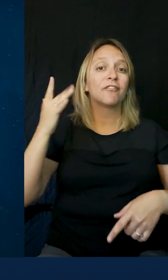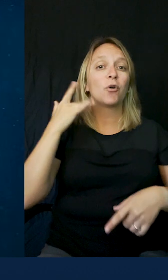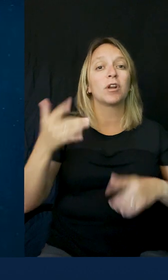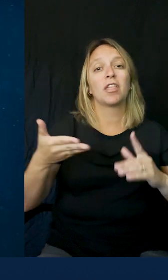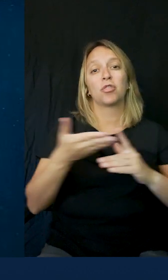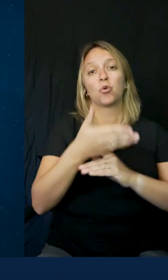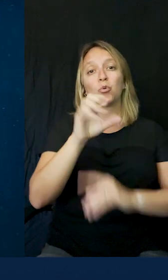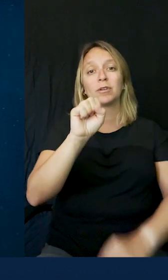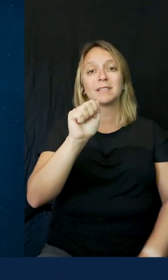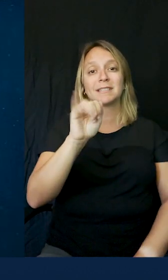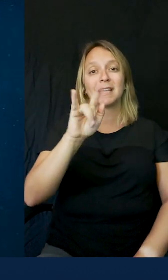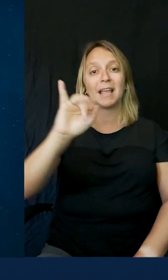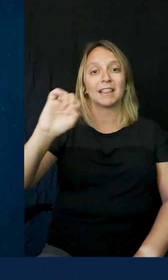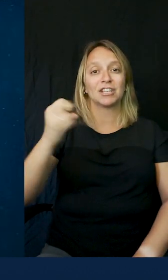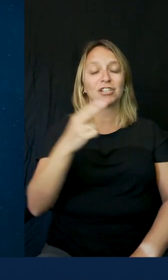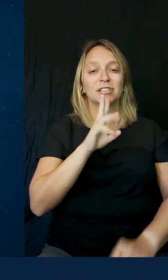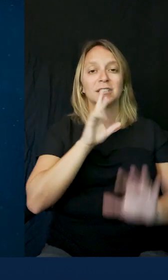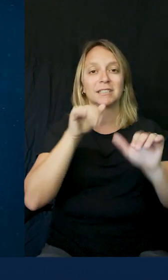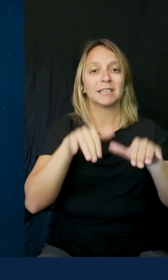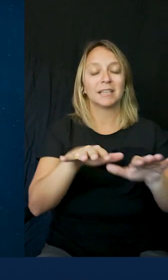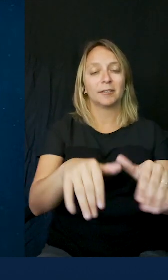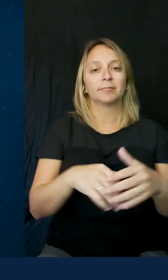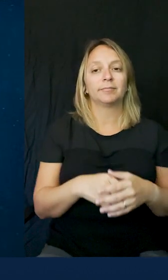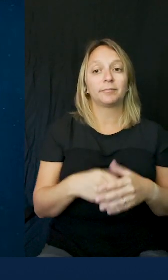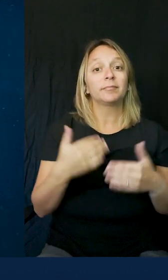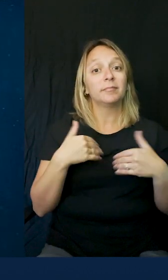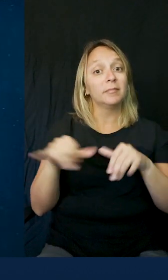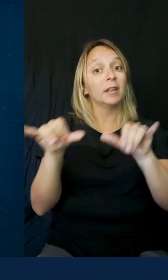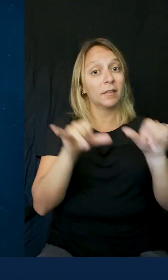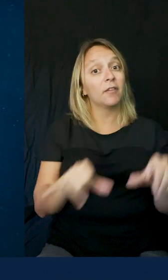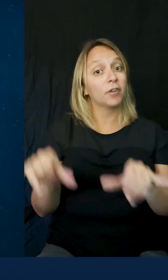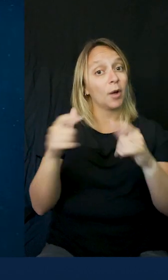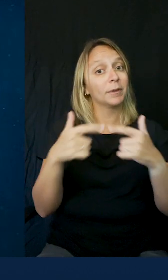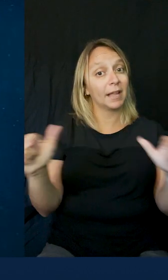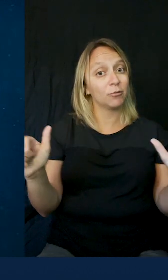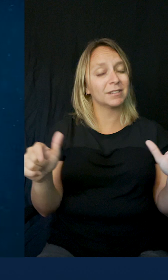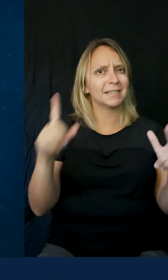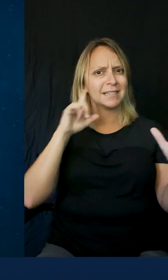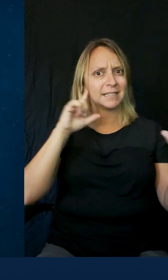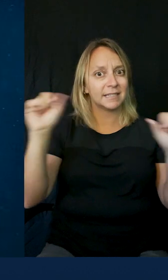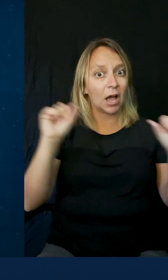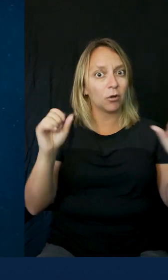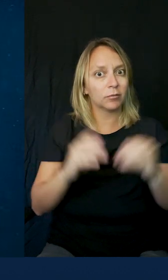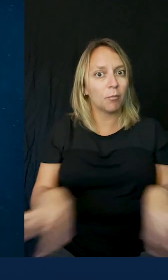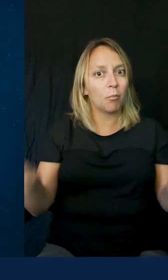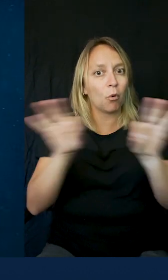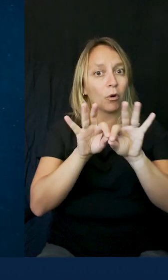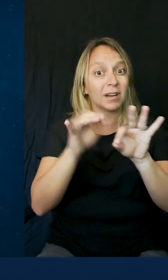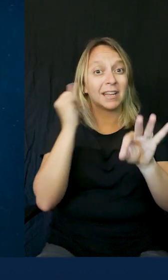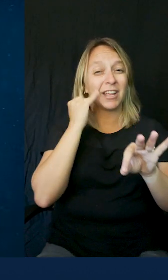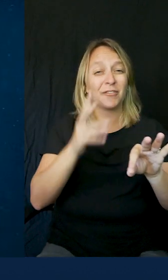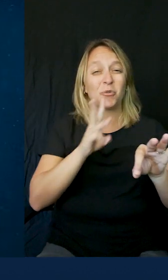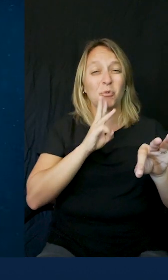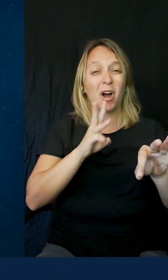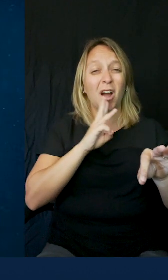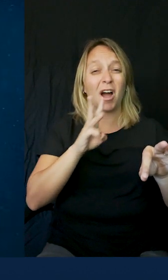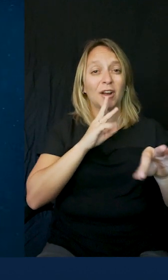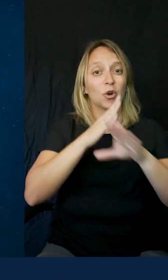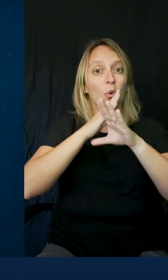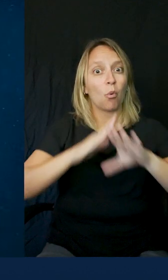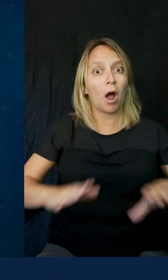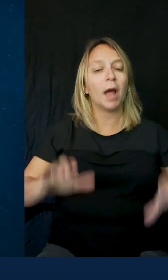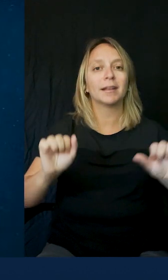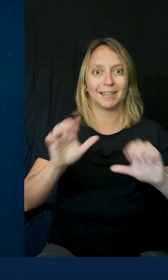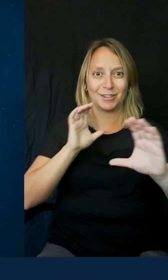have a common language which has 3 dialects. Sound is critical. They need quieter waters to communicate and echolocate. This